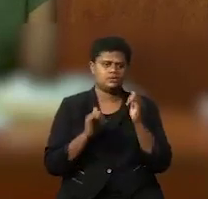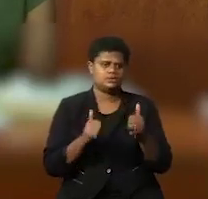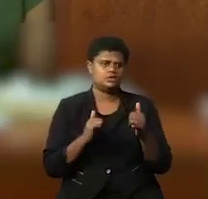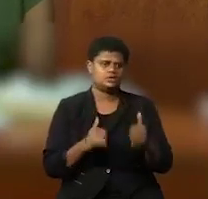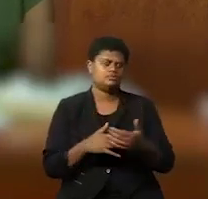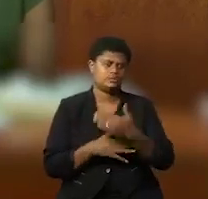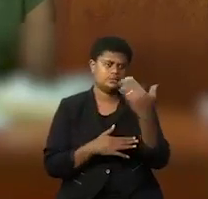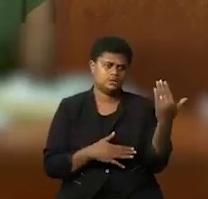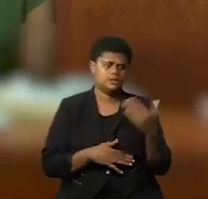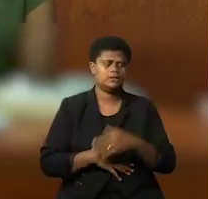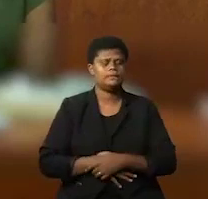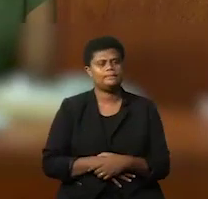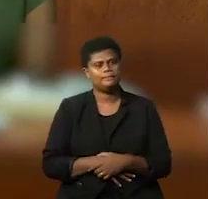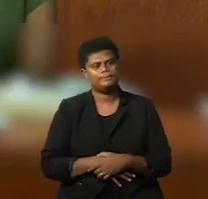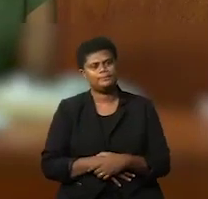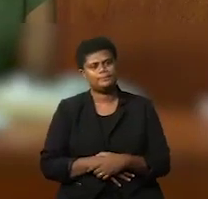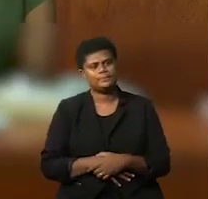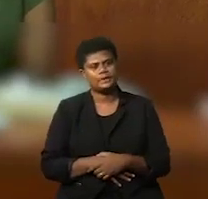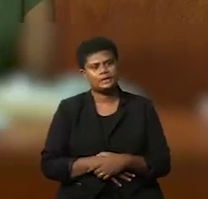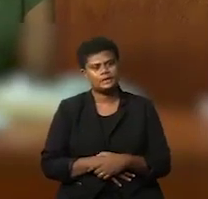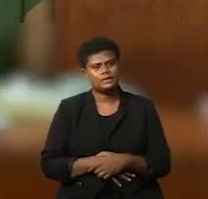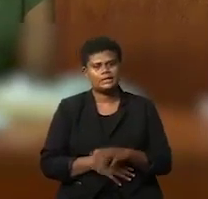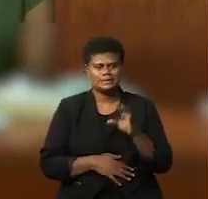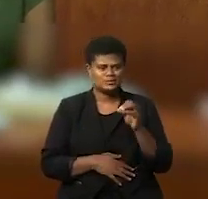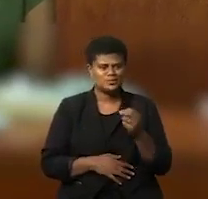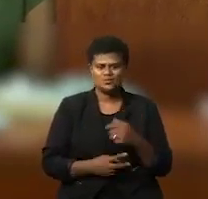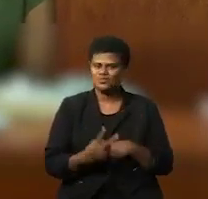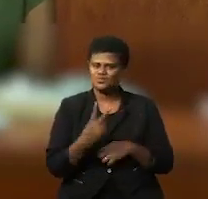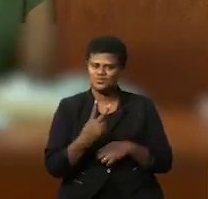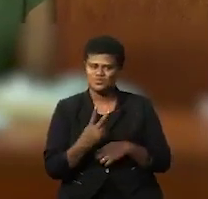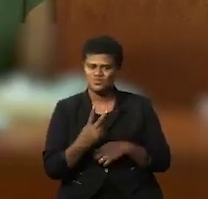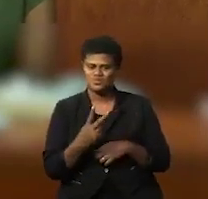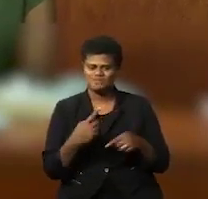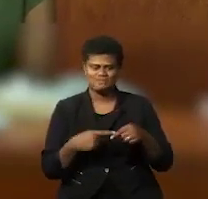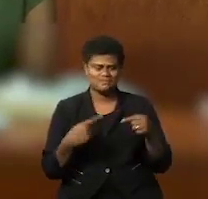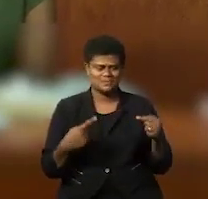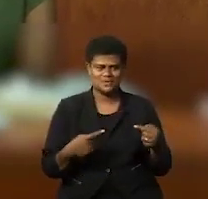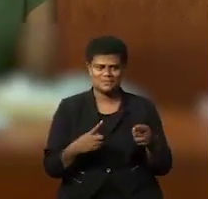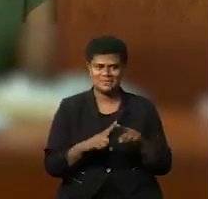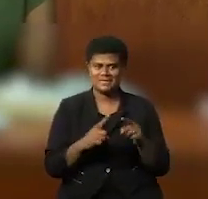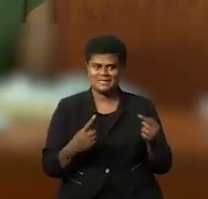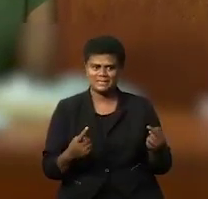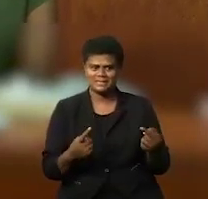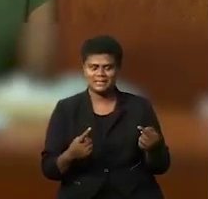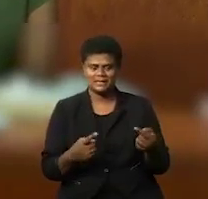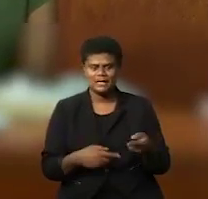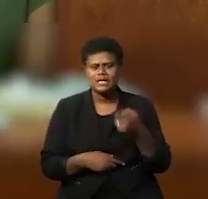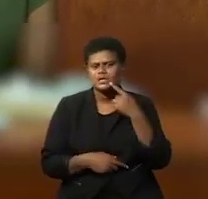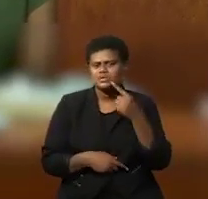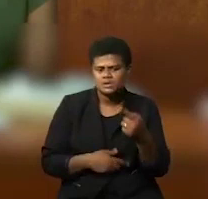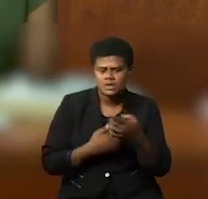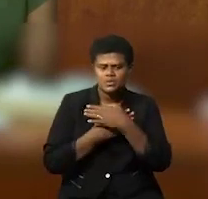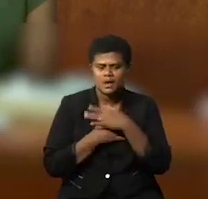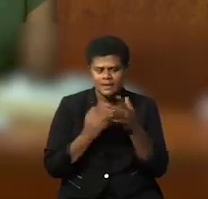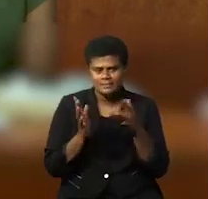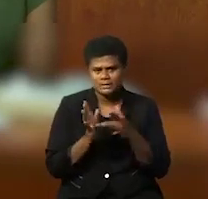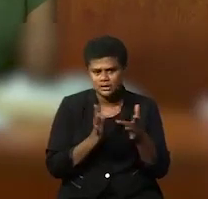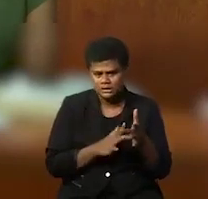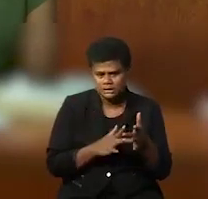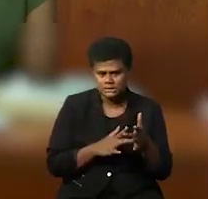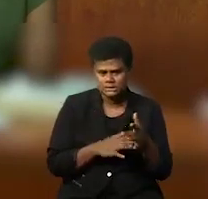You cannot say that you love Jesus and then you say that you are afraid of the judgment. You are like, it's just like